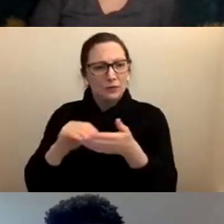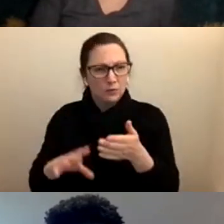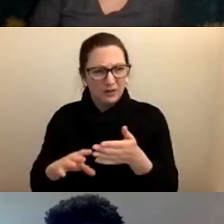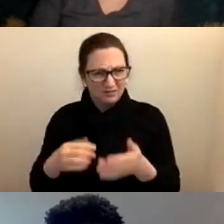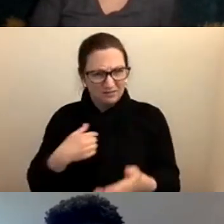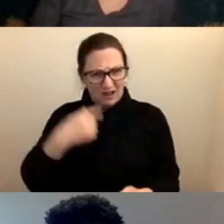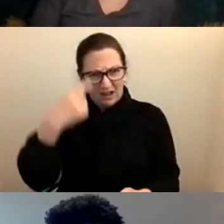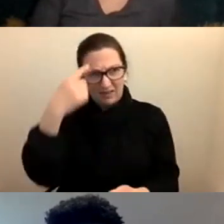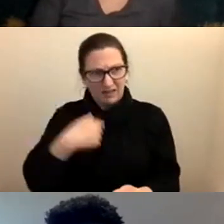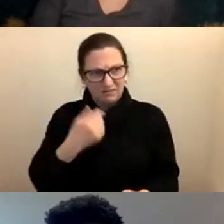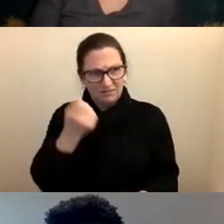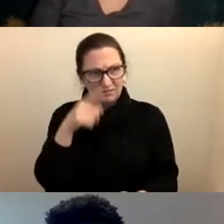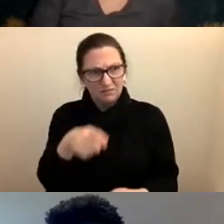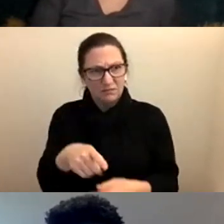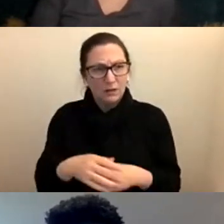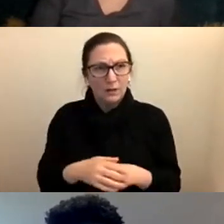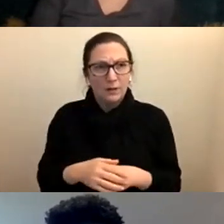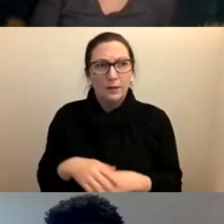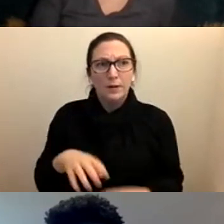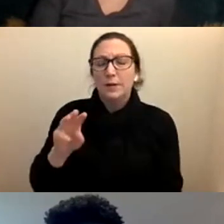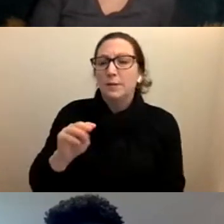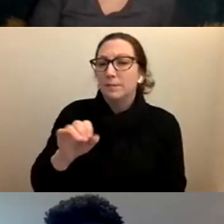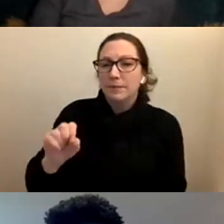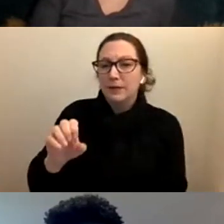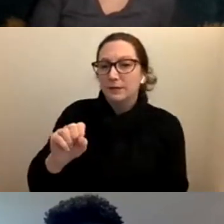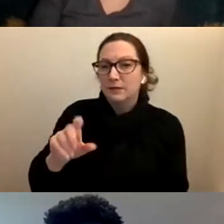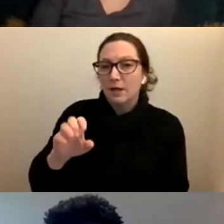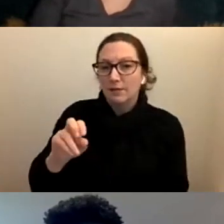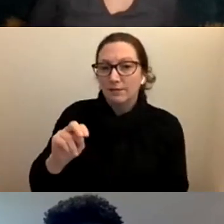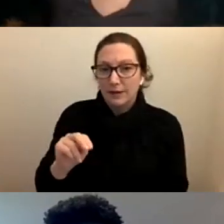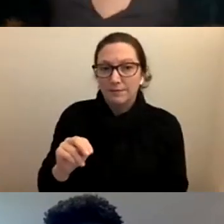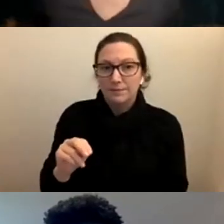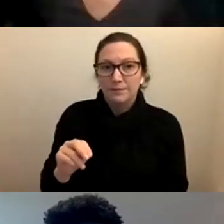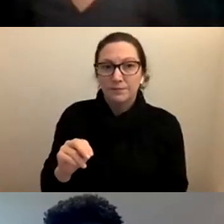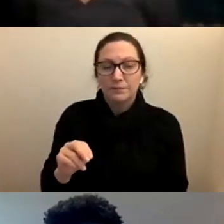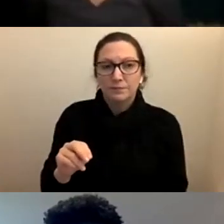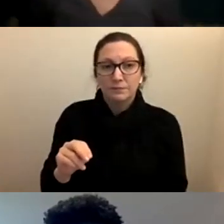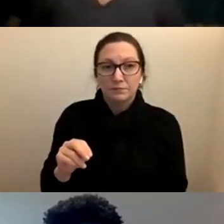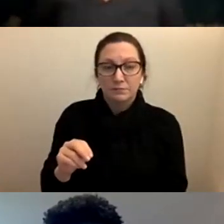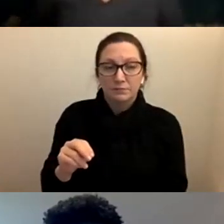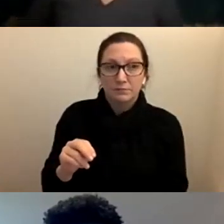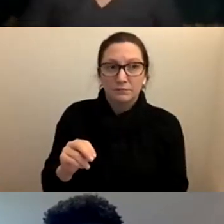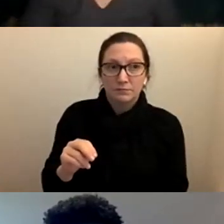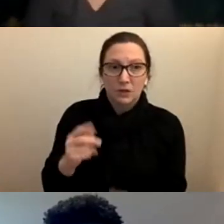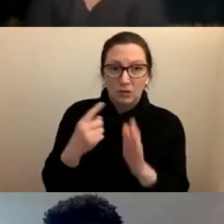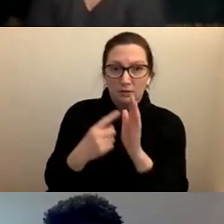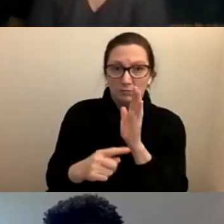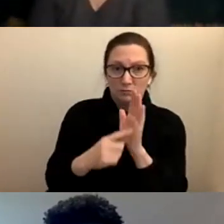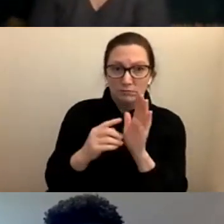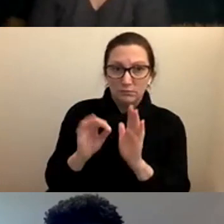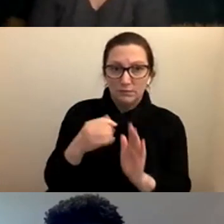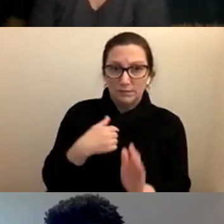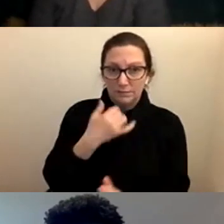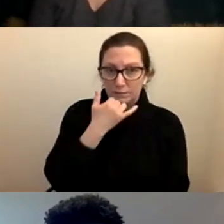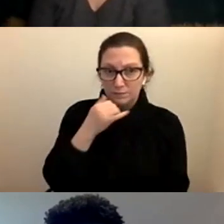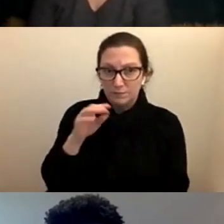question you're asking. Well, I just want to put a finer point on it. And I don't know, Ms. Lum, if this was what you were thinking. So correct me if I'm wrong. What I'm